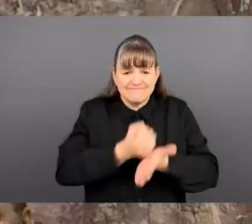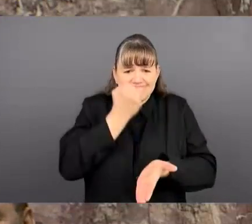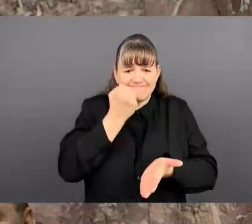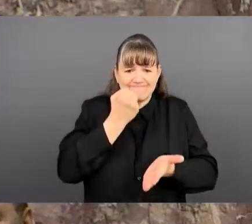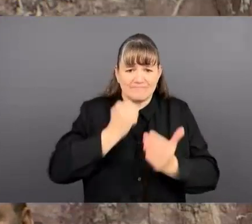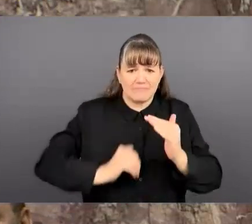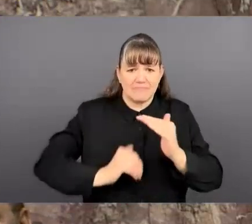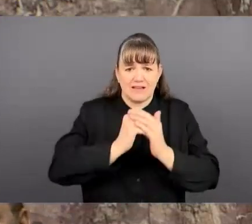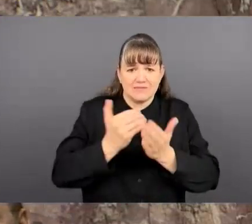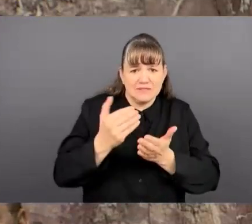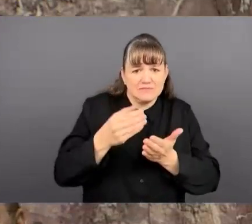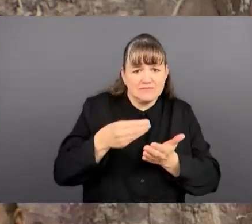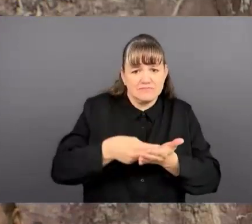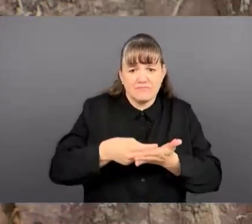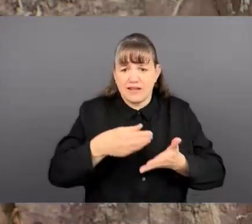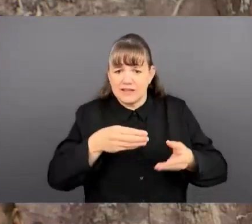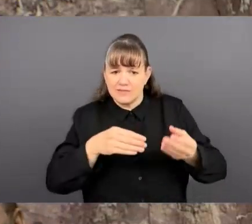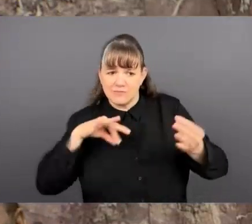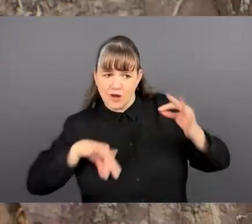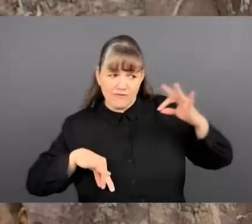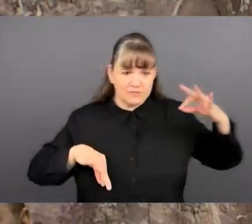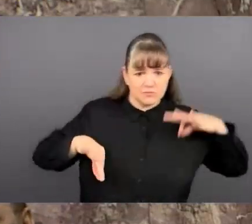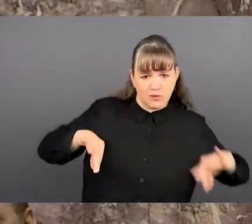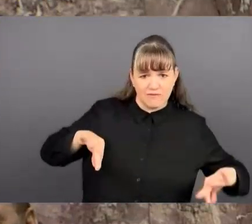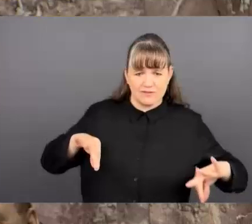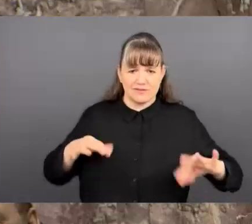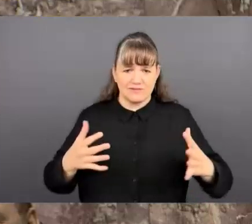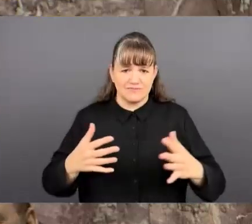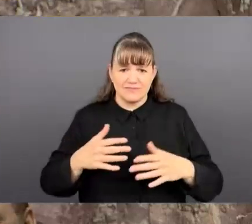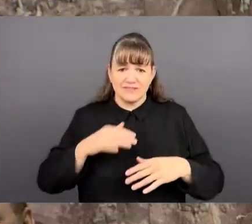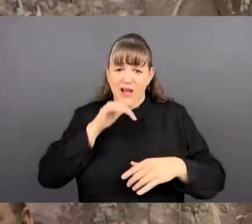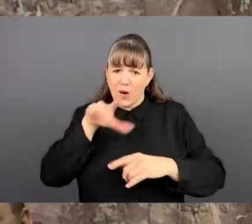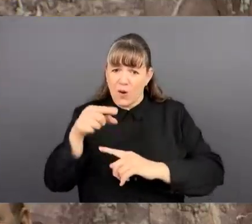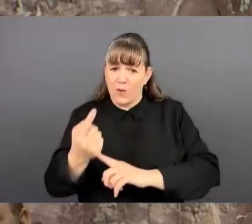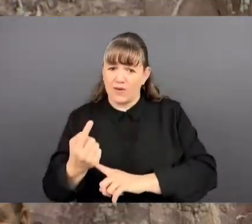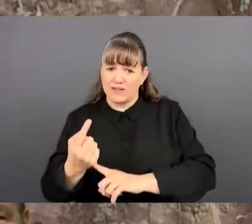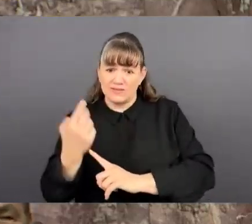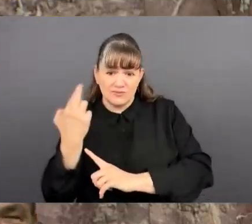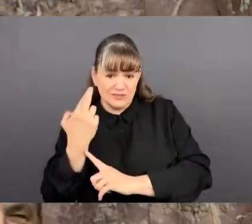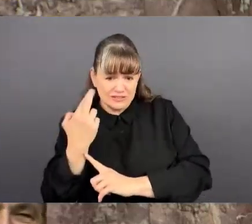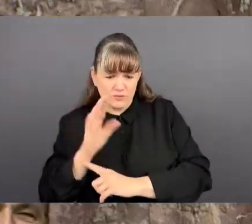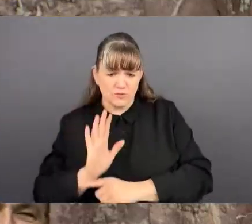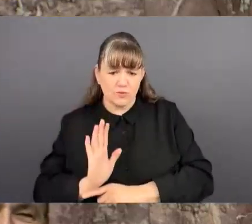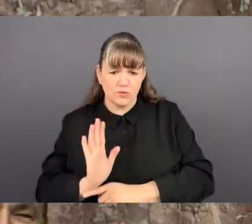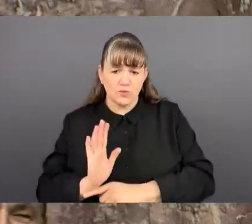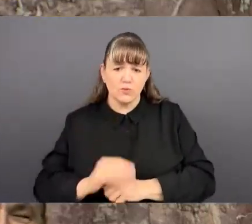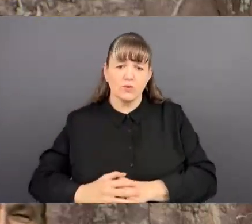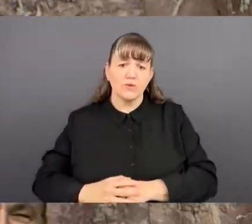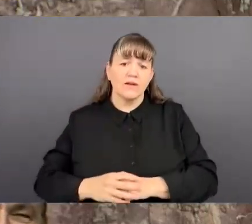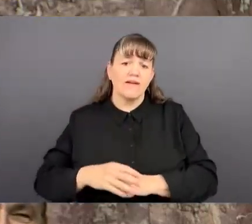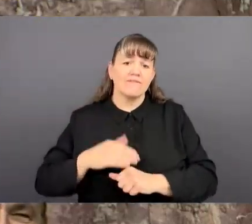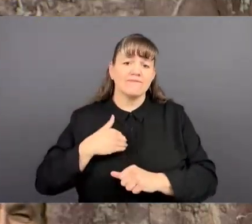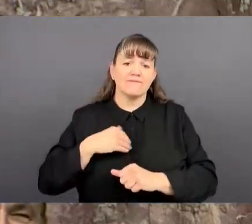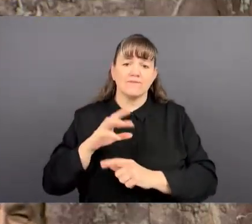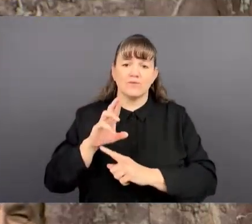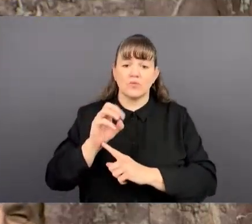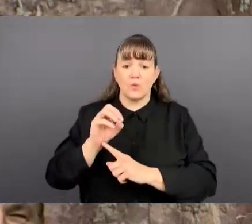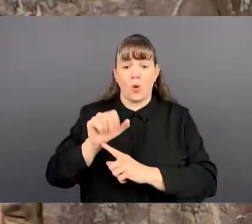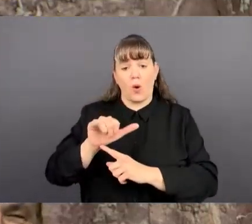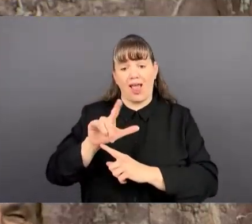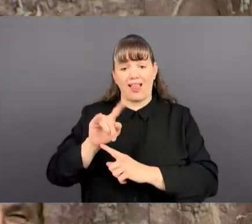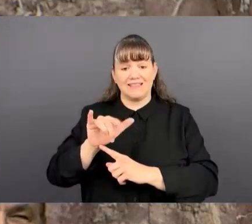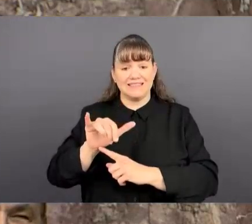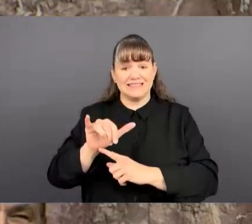are proceeding with our royalty changes, Honourable Speaker, and working closely with